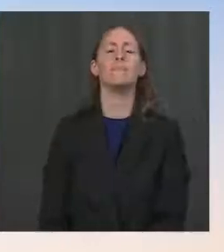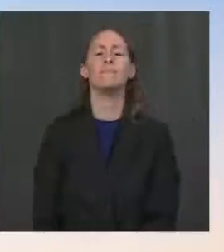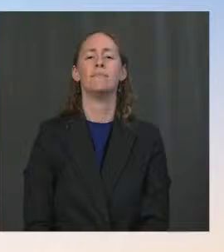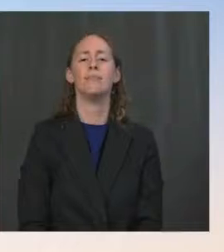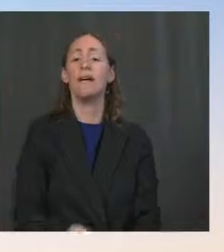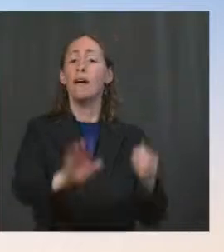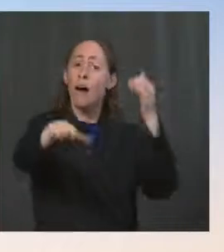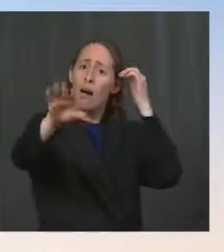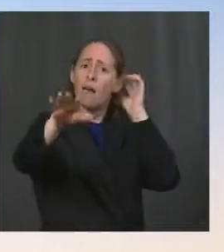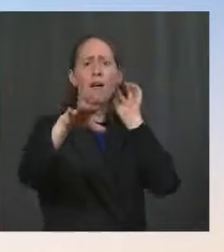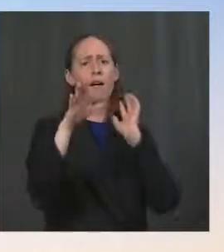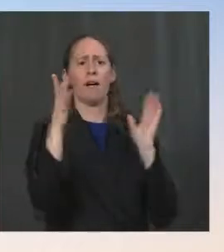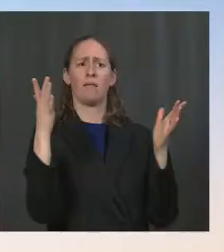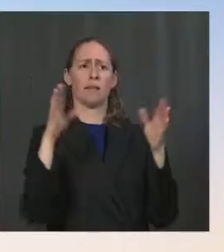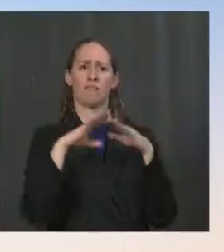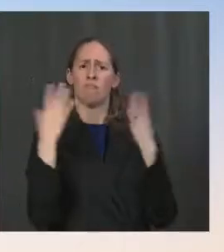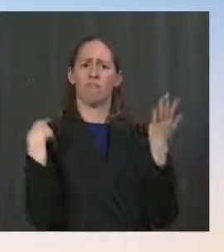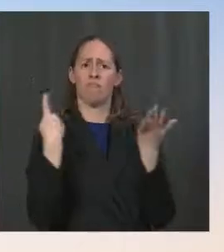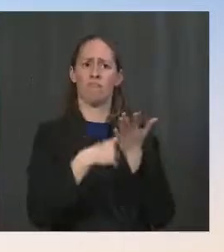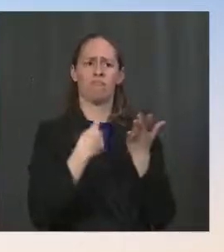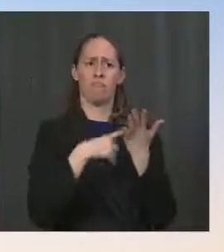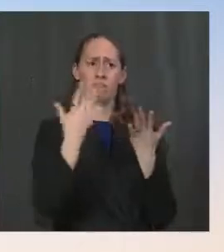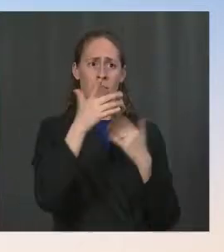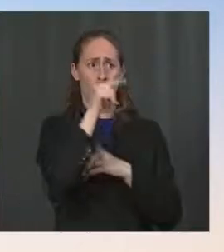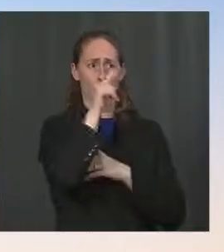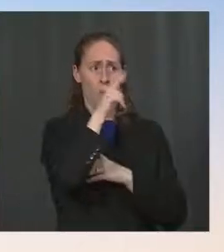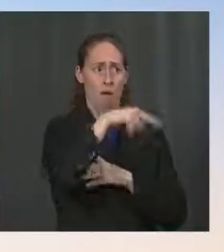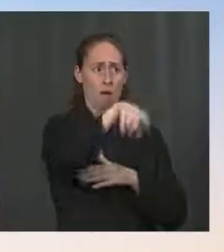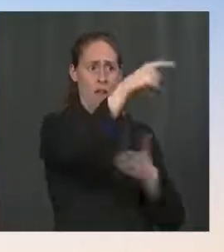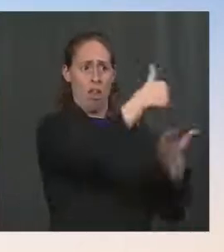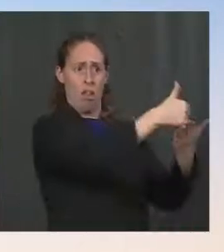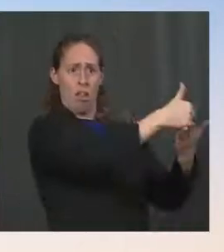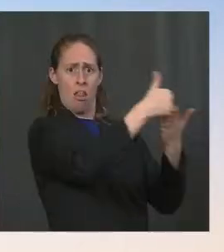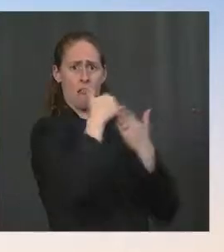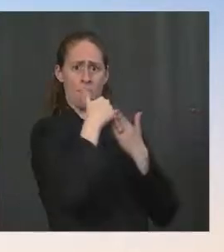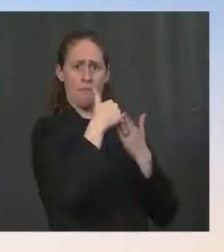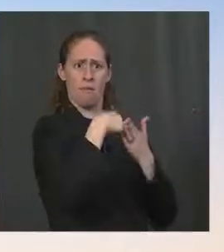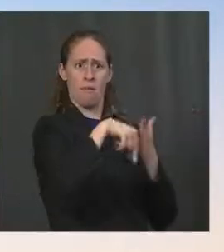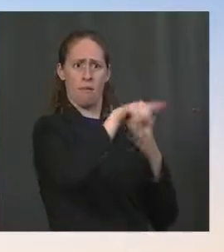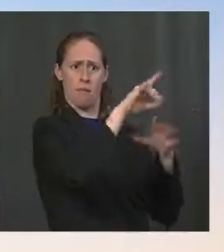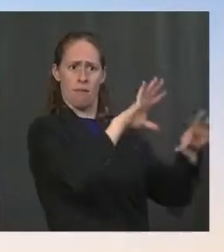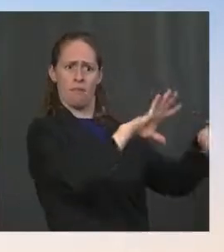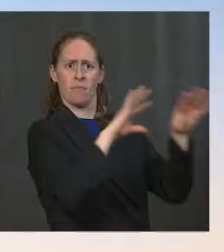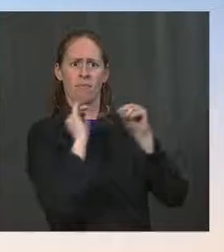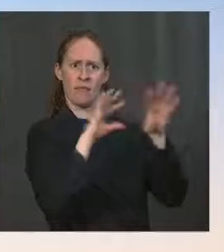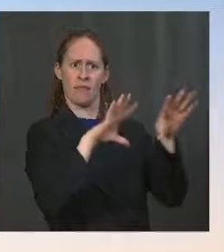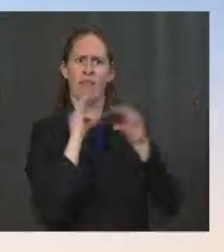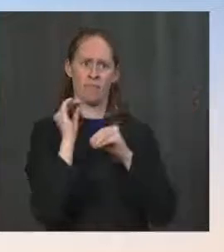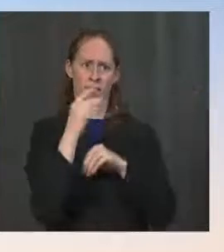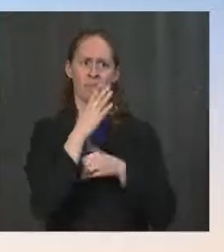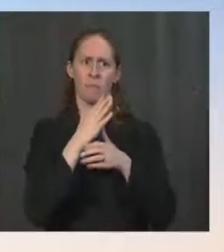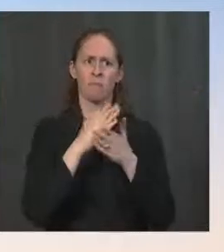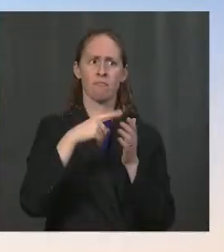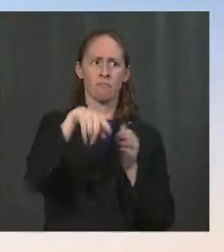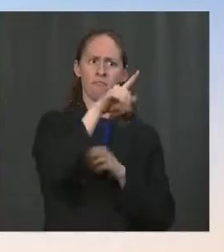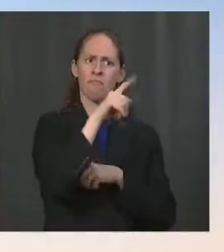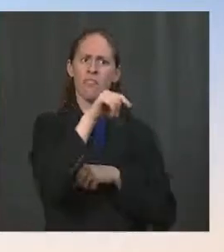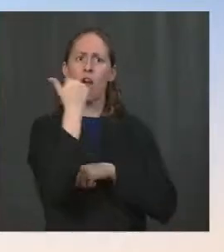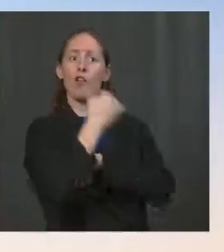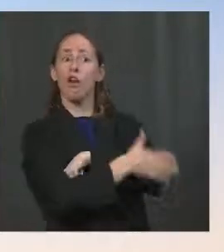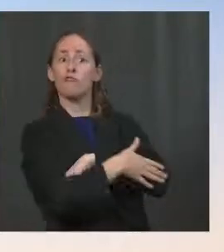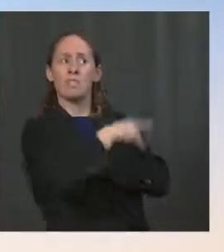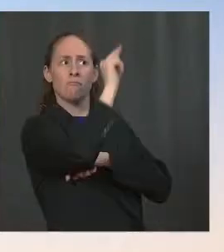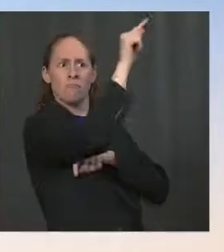one of the big groups we helped evacuate were some of the staff and partners from our allied countries, and many of them in